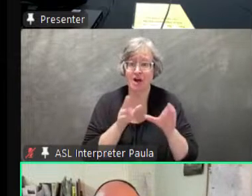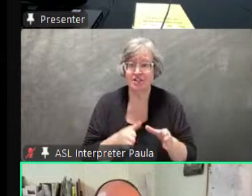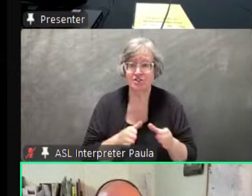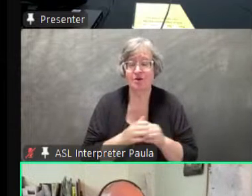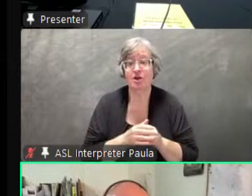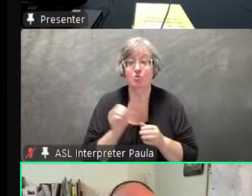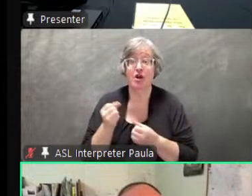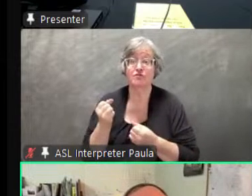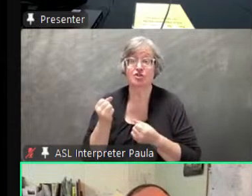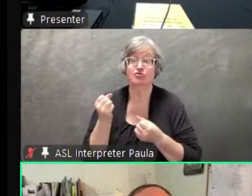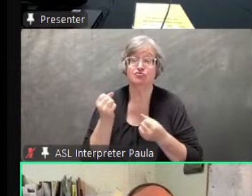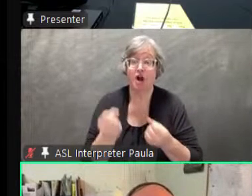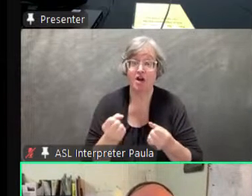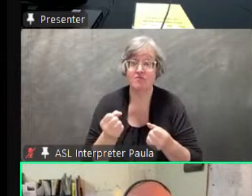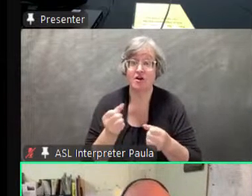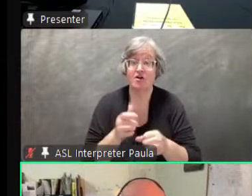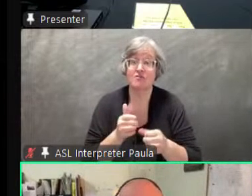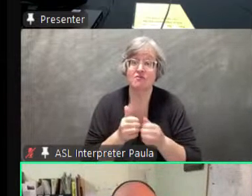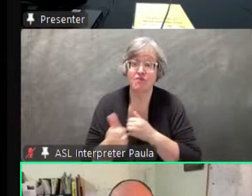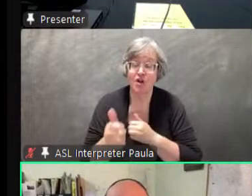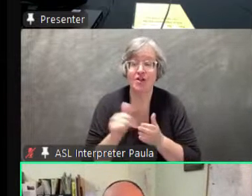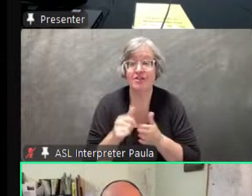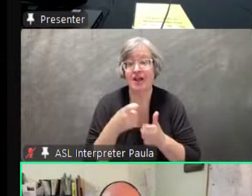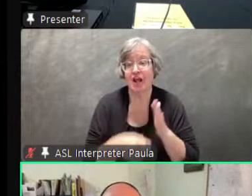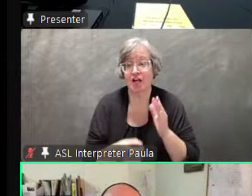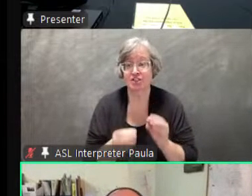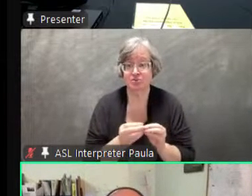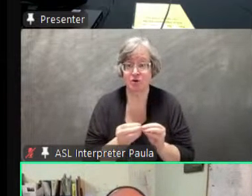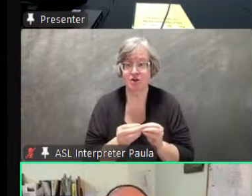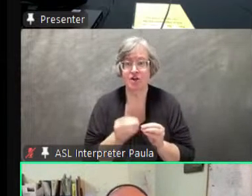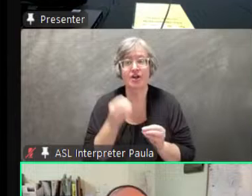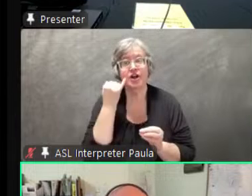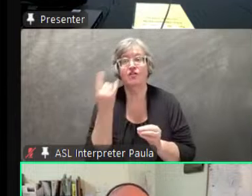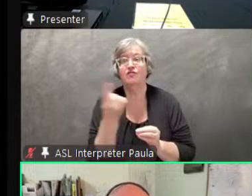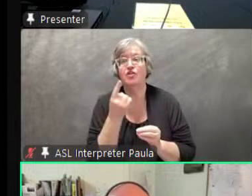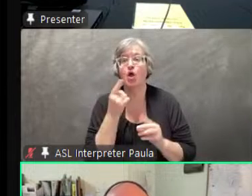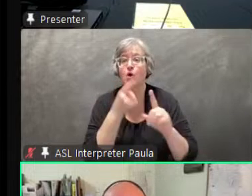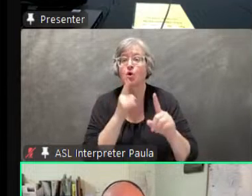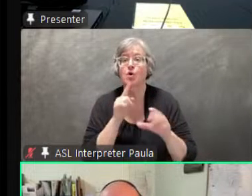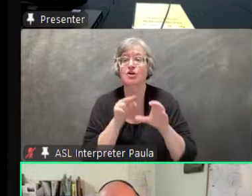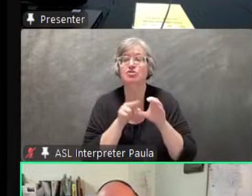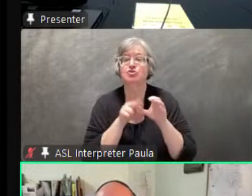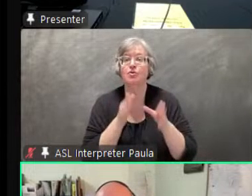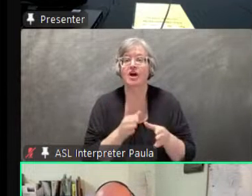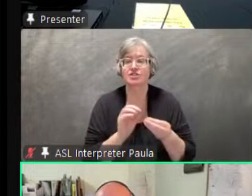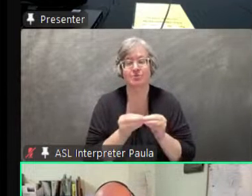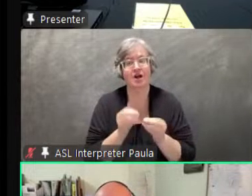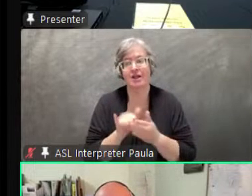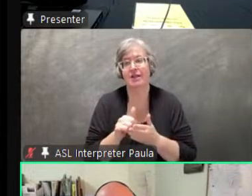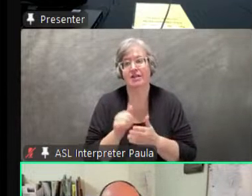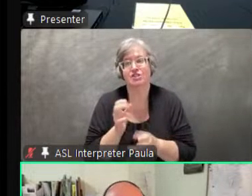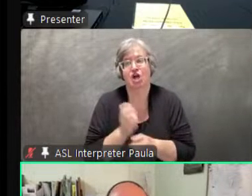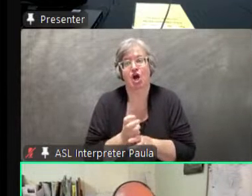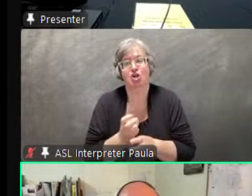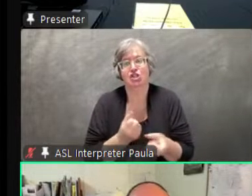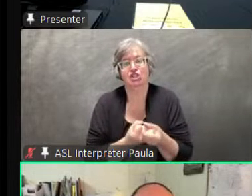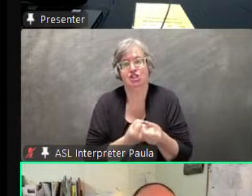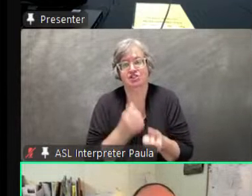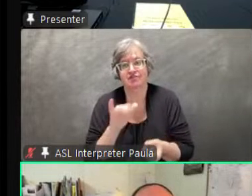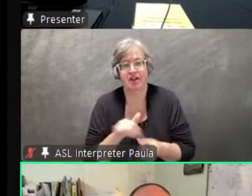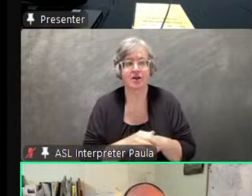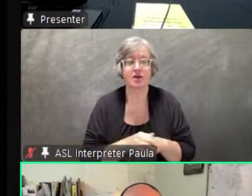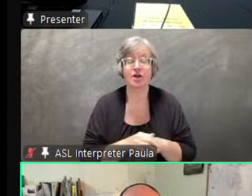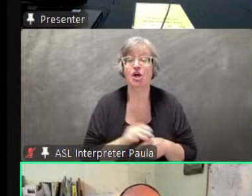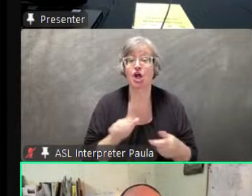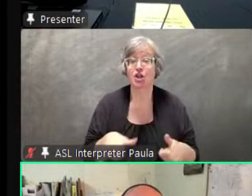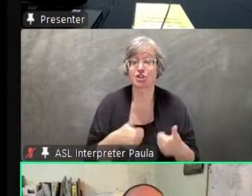them further, which costs more. So if the only goal is ridership, that service is hard to justify. So here's the